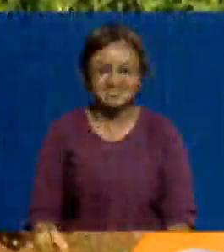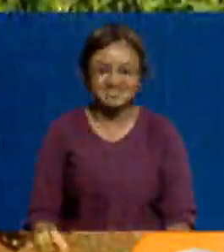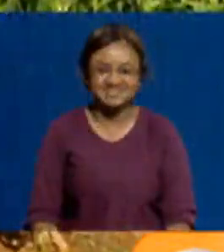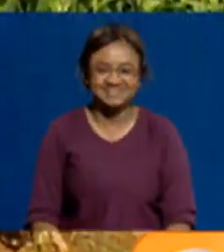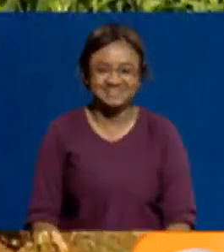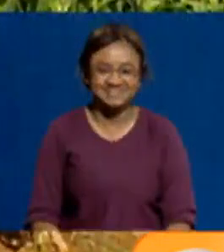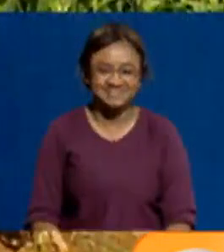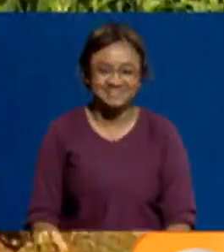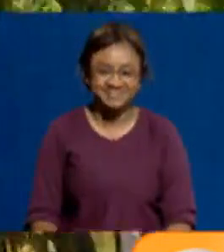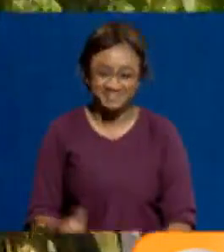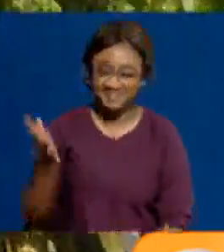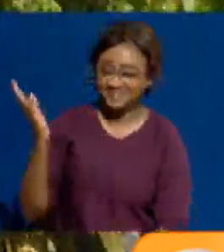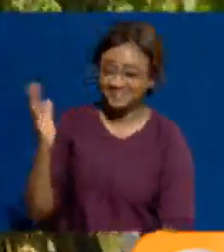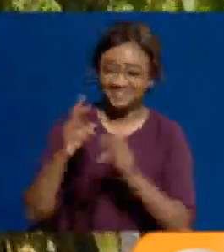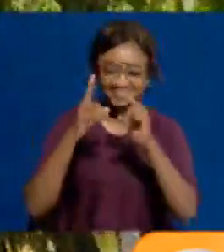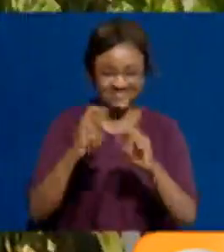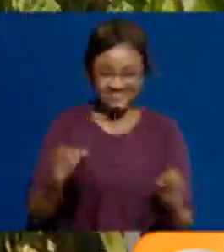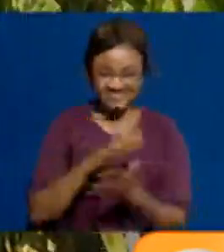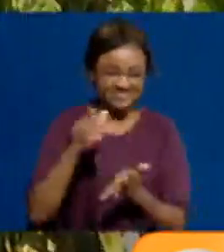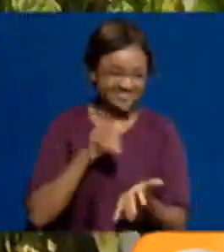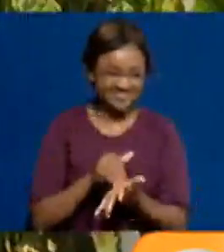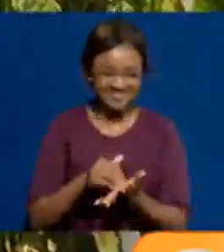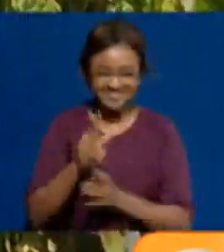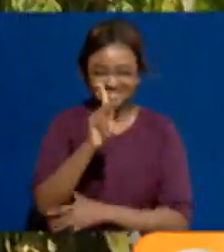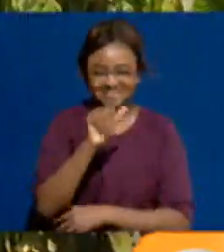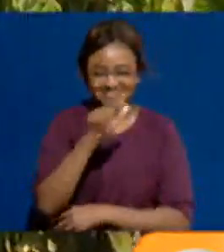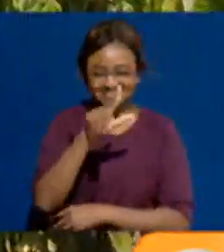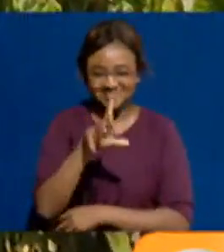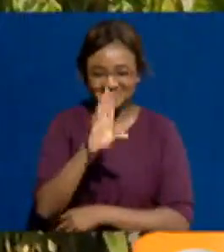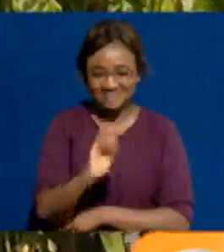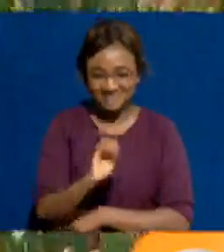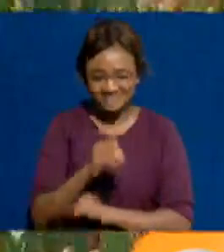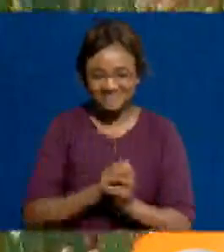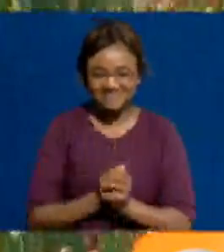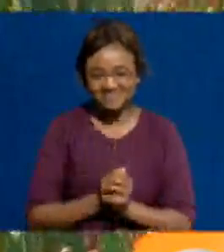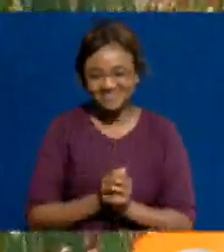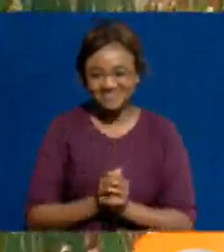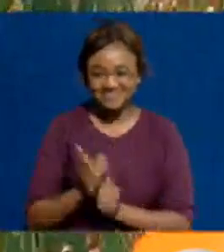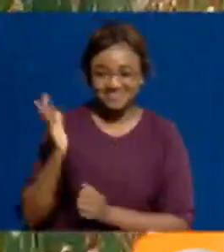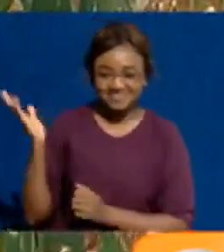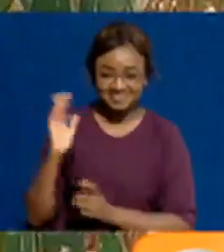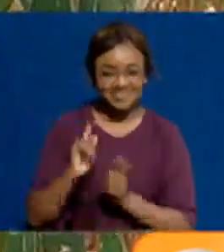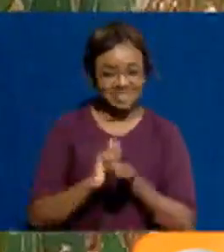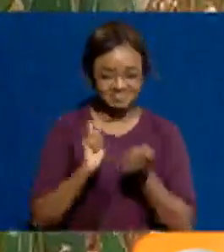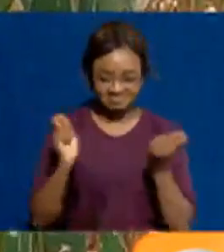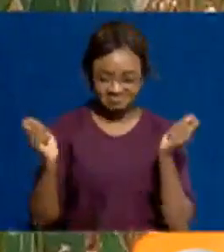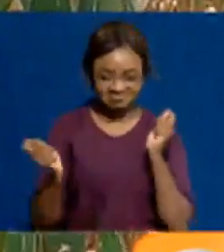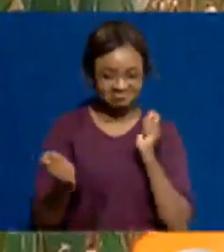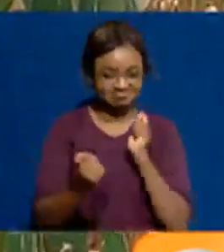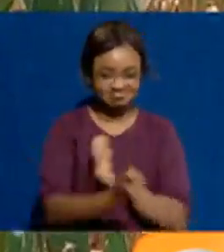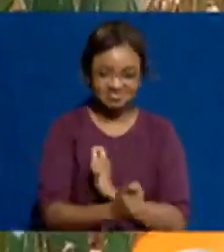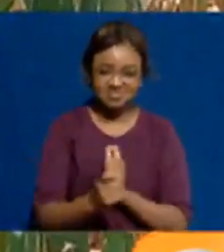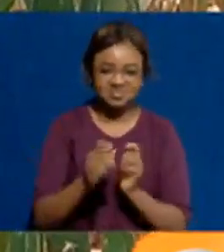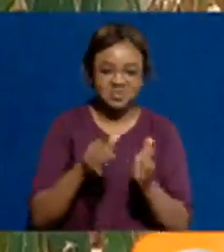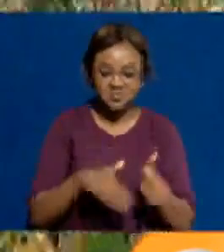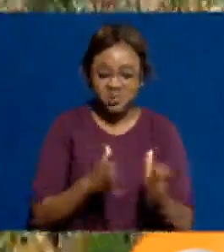At this research site by KALRO in Kitale, Trans Nzoia County, a revolution in maize farming is slowly taking